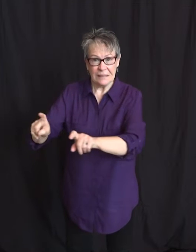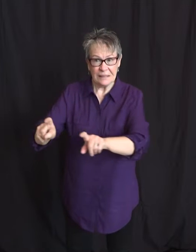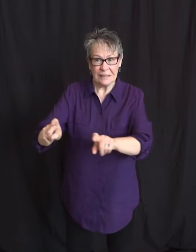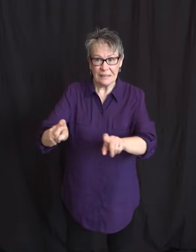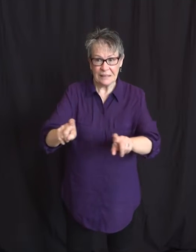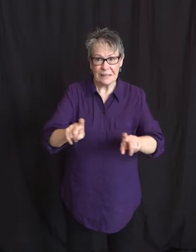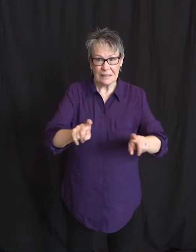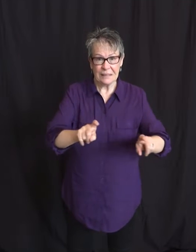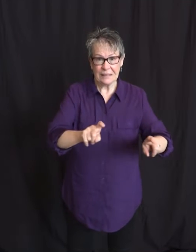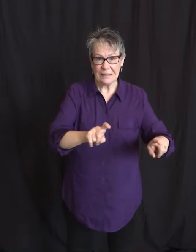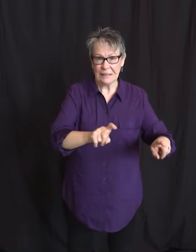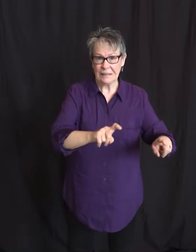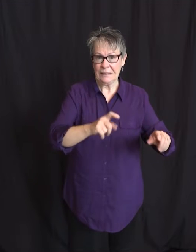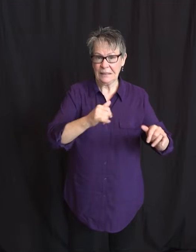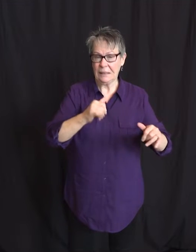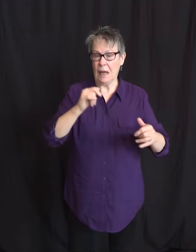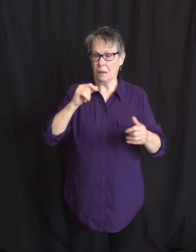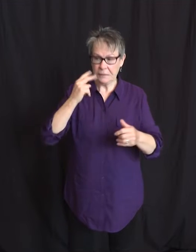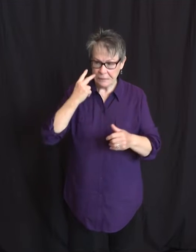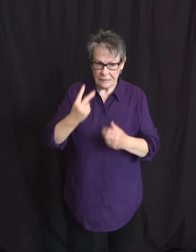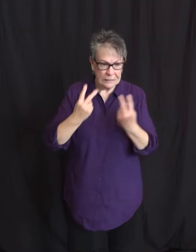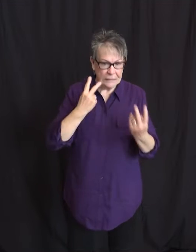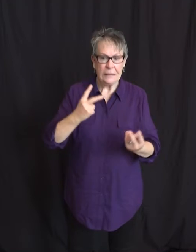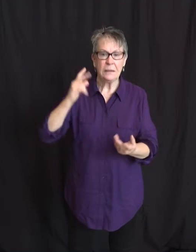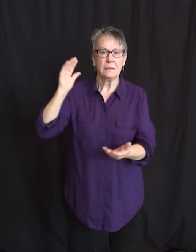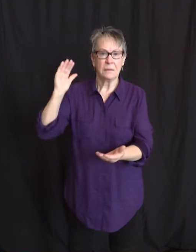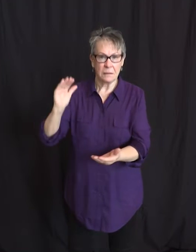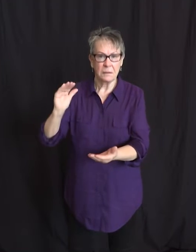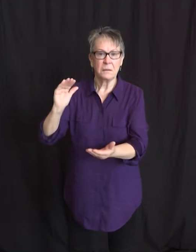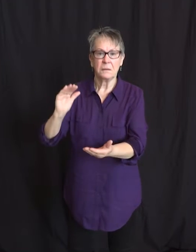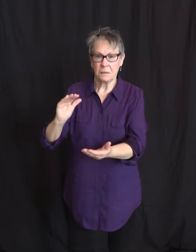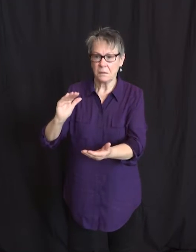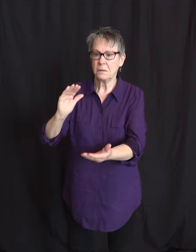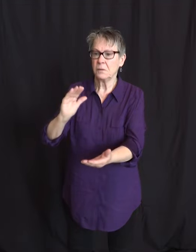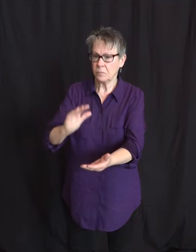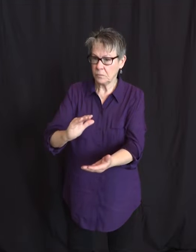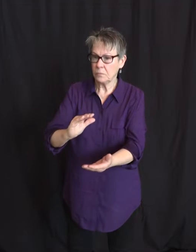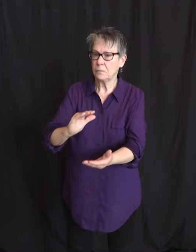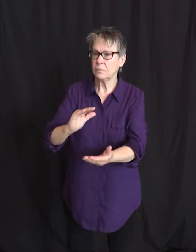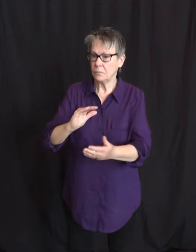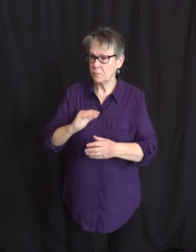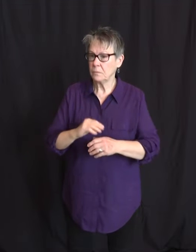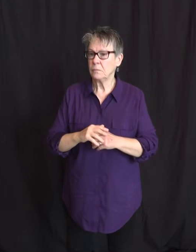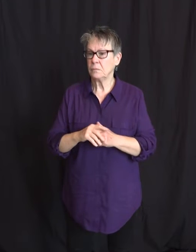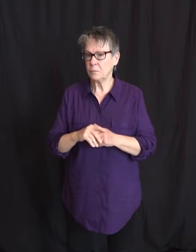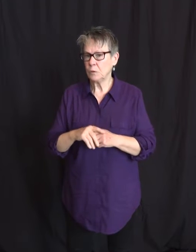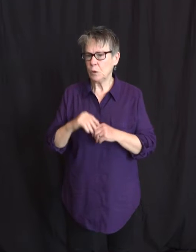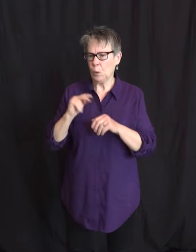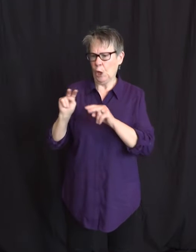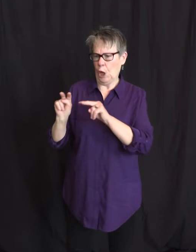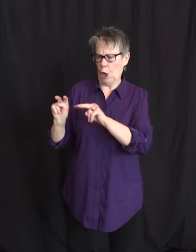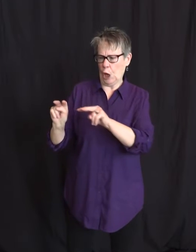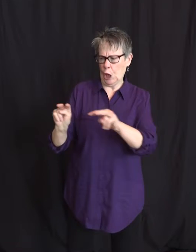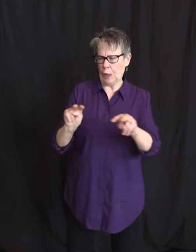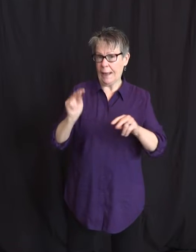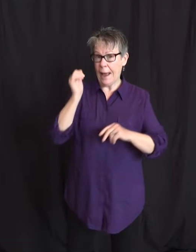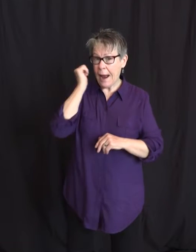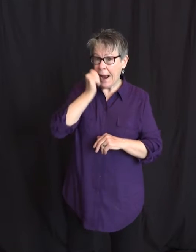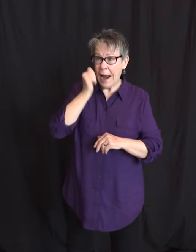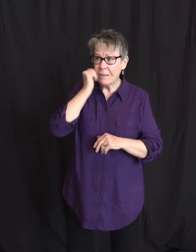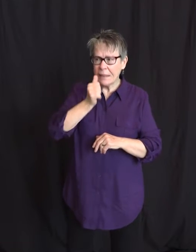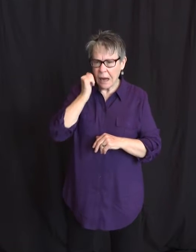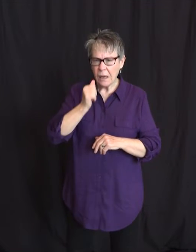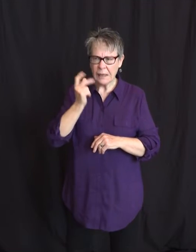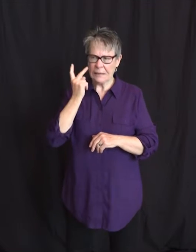also look at the positivity rates on any given day, meaning daily over time. That moves faster, as well as we do some